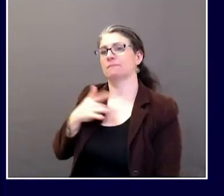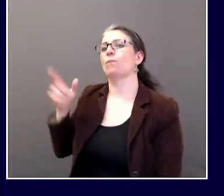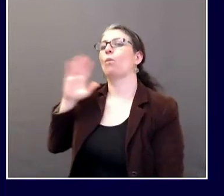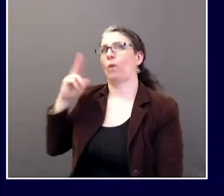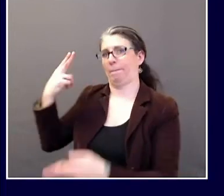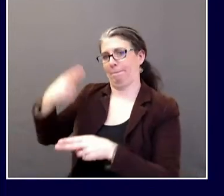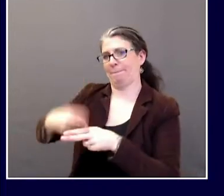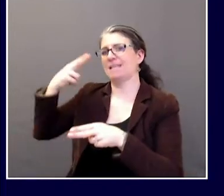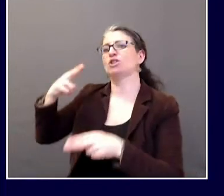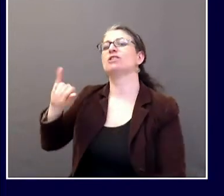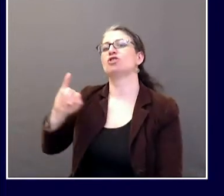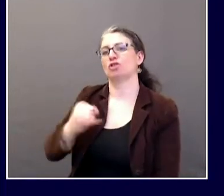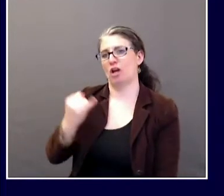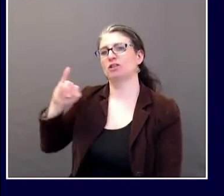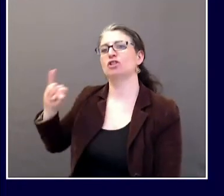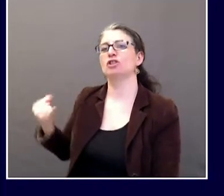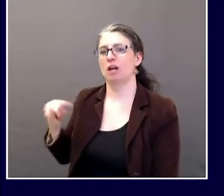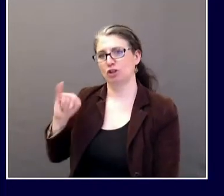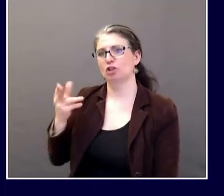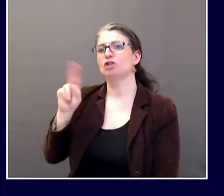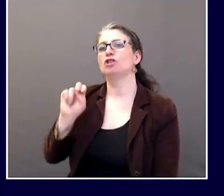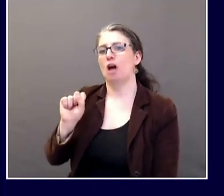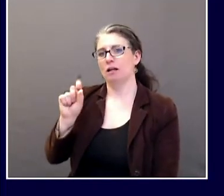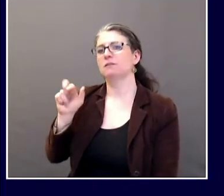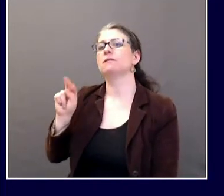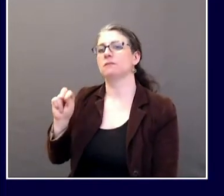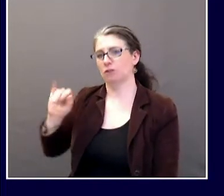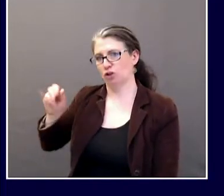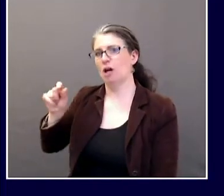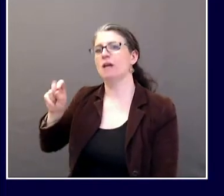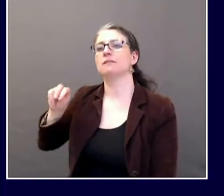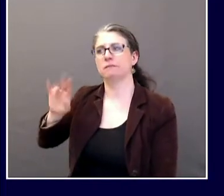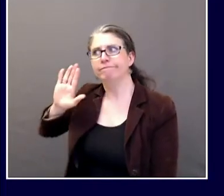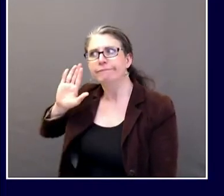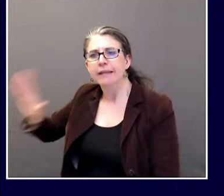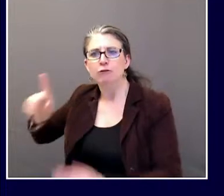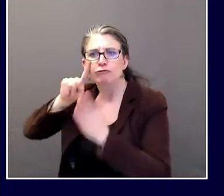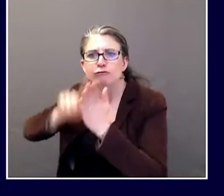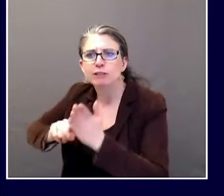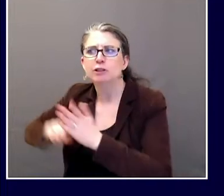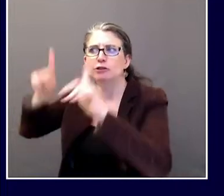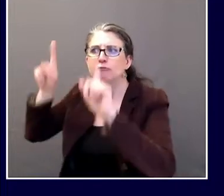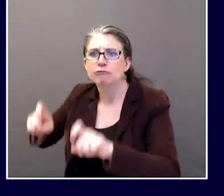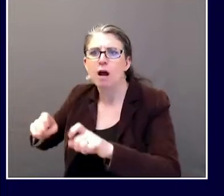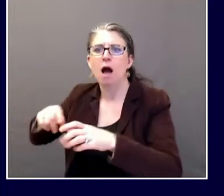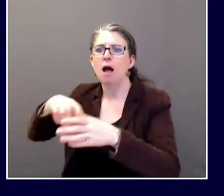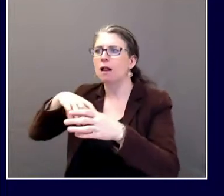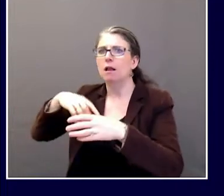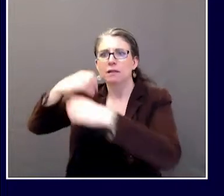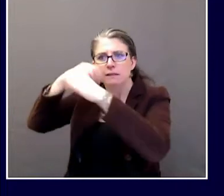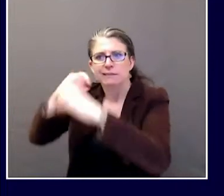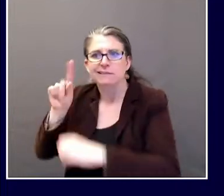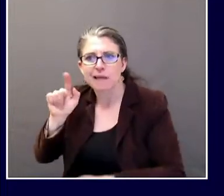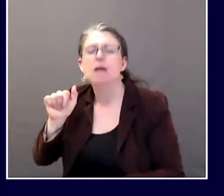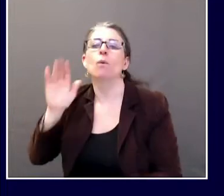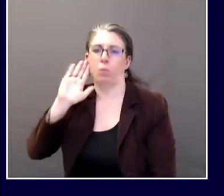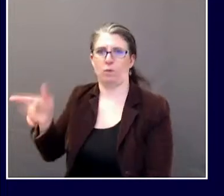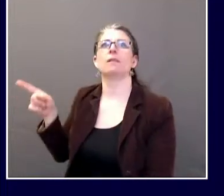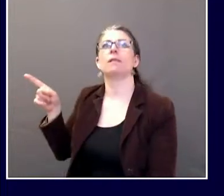back with me on Thursday and hopefully I'll have an update for you there. Thank you. Over to Kevin Miller at the Press